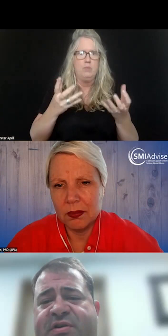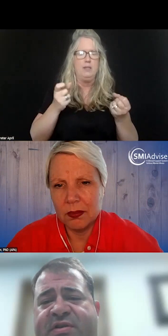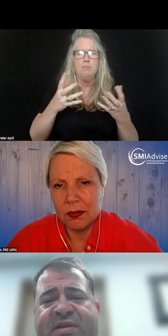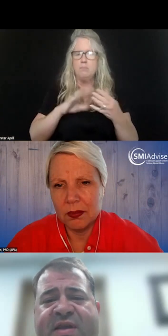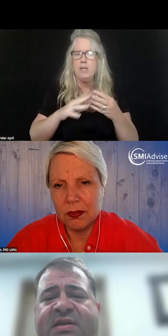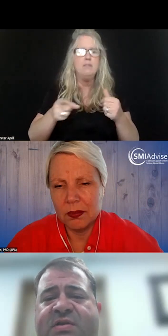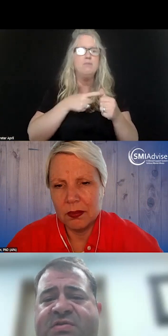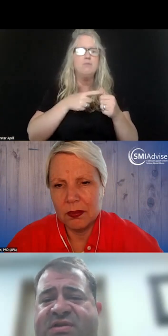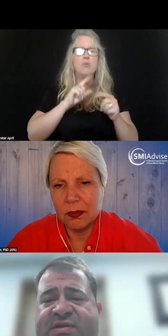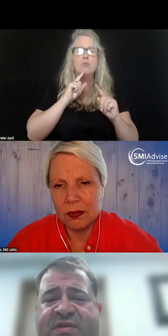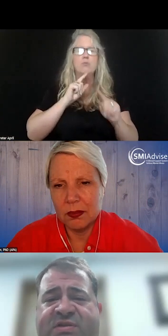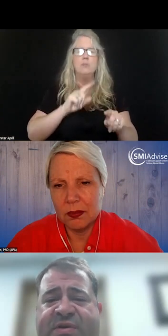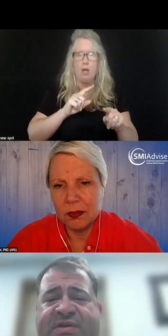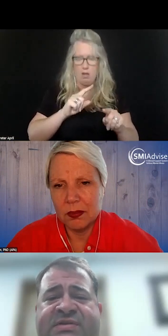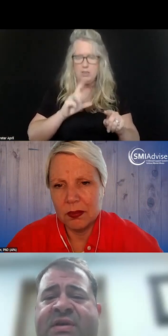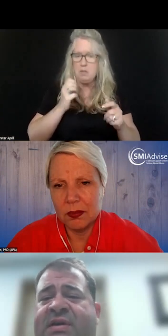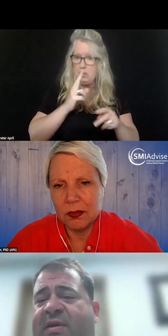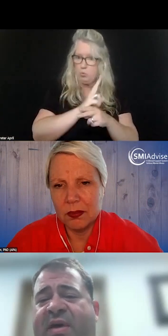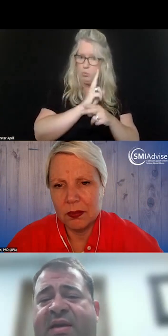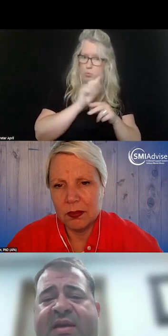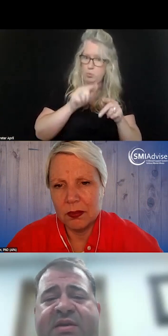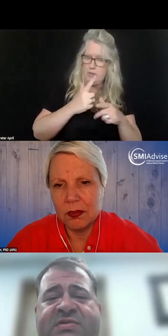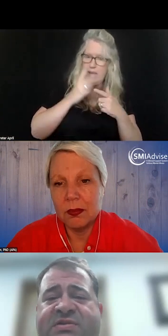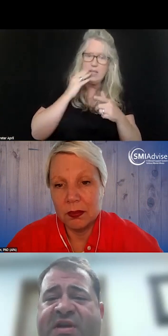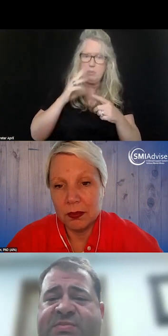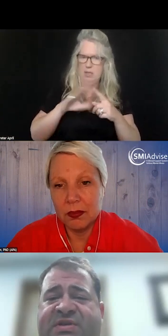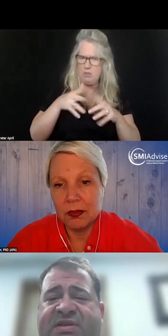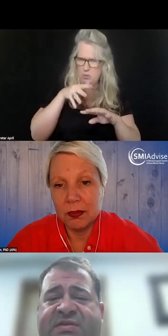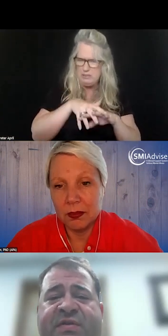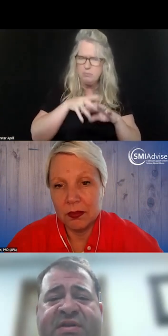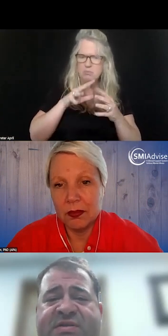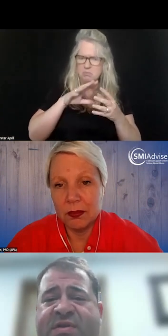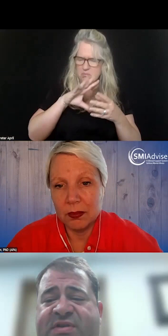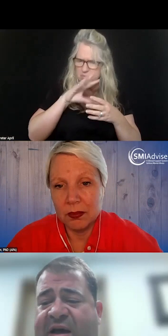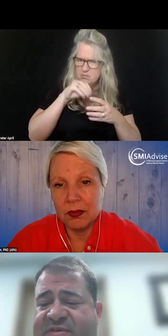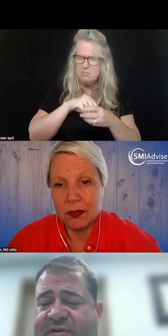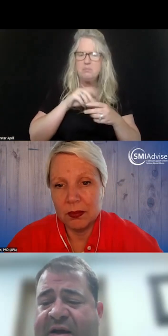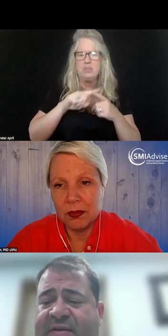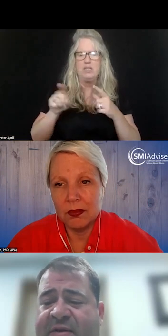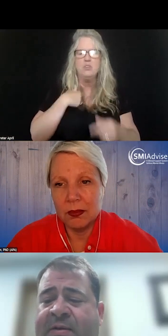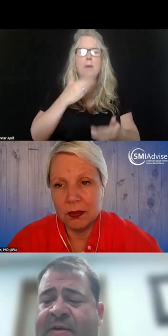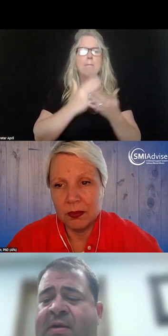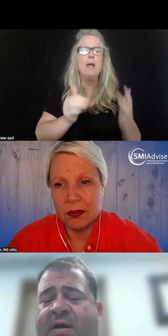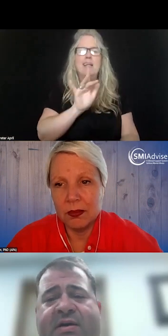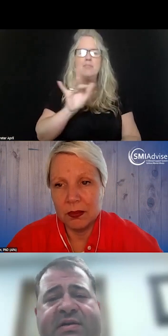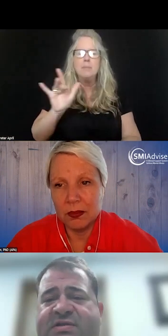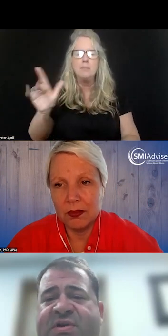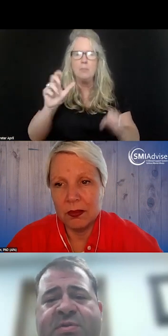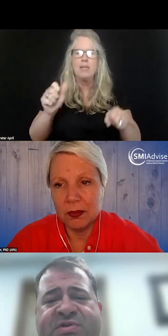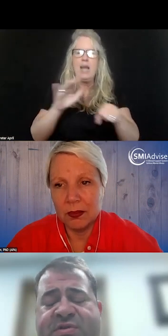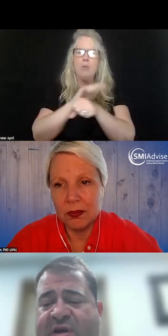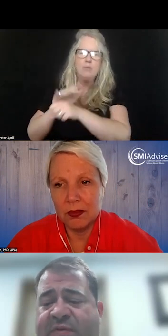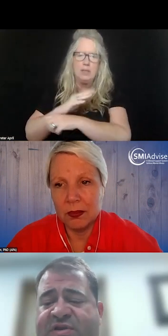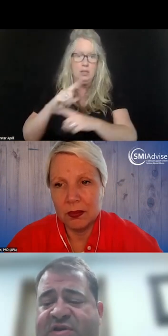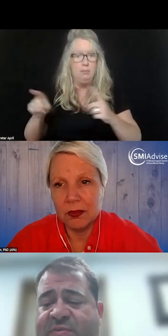responders that they can use this lived experience, embed it, and use those expertise to fill in some of those gaps that are out there, especially